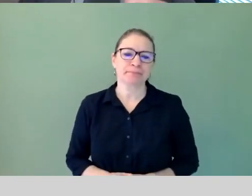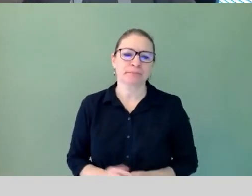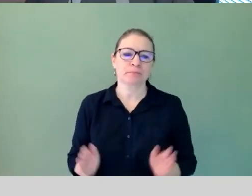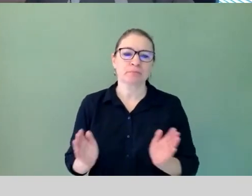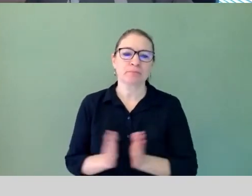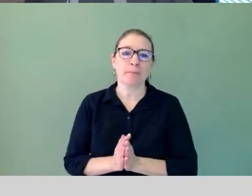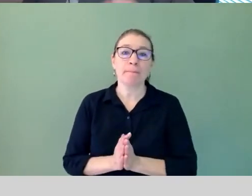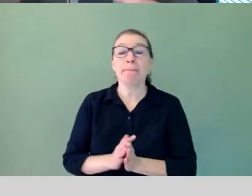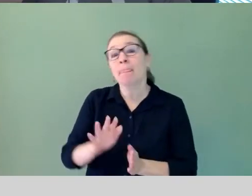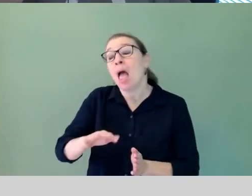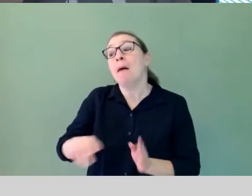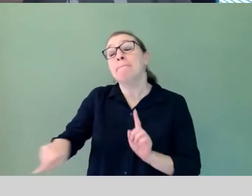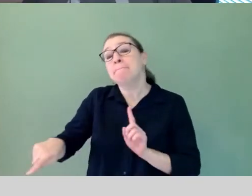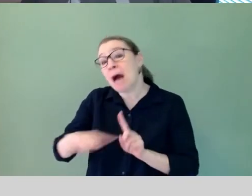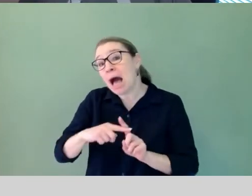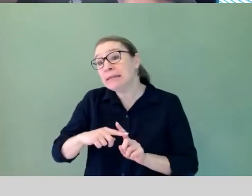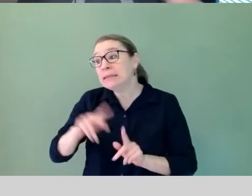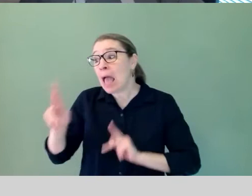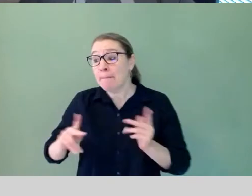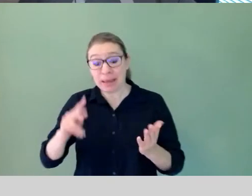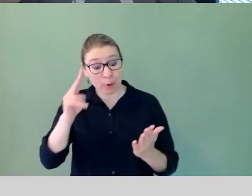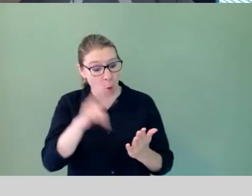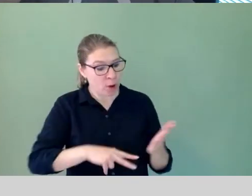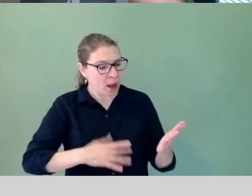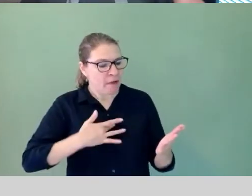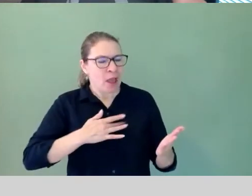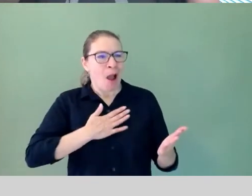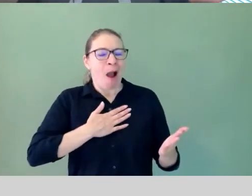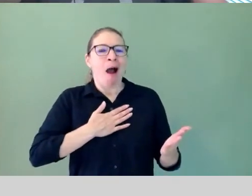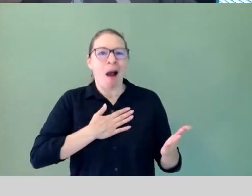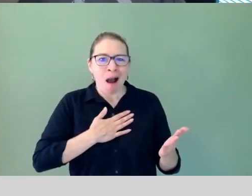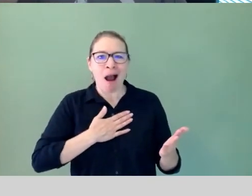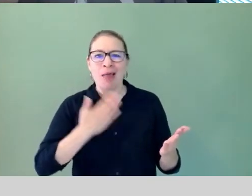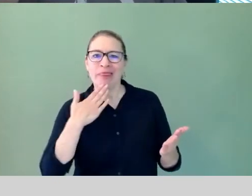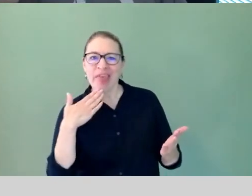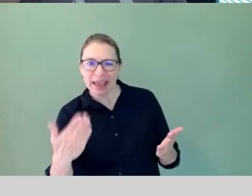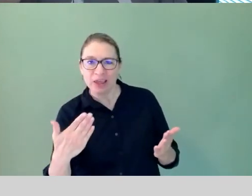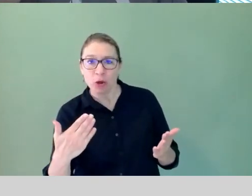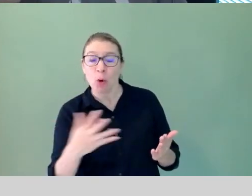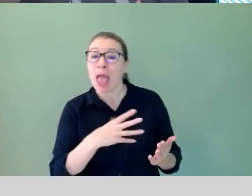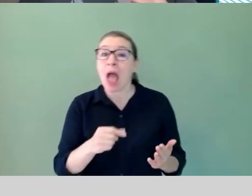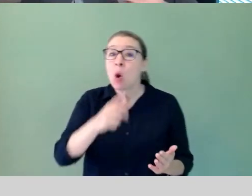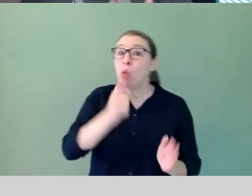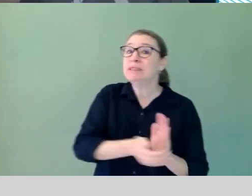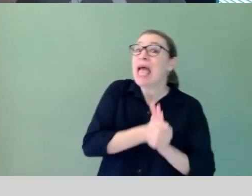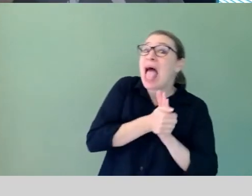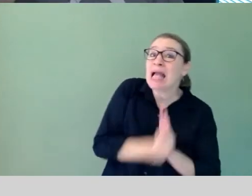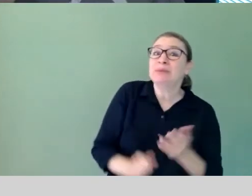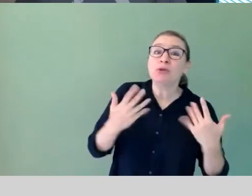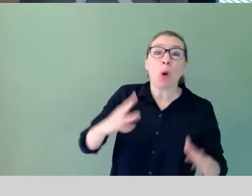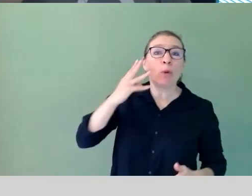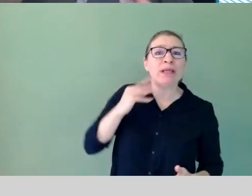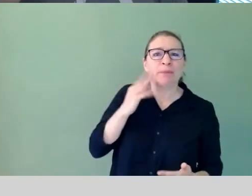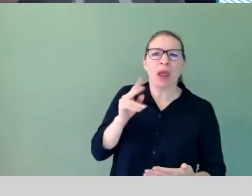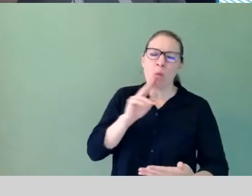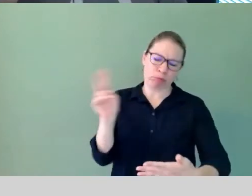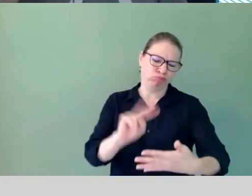Beginners will appreciate you for not putting it in, and experts just skim over documentation anyway. They won't notice that it's